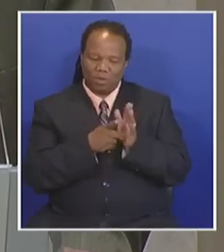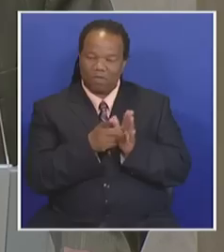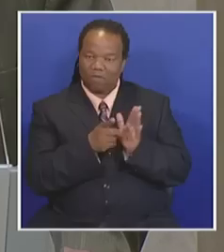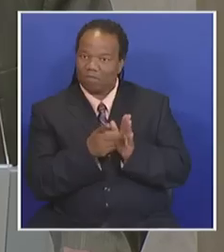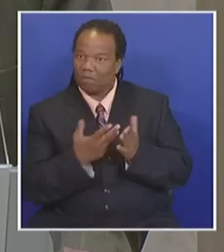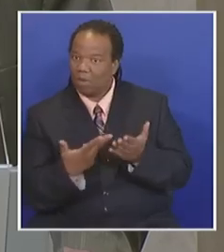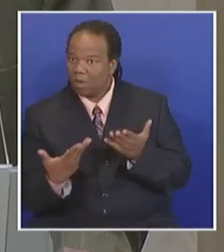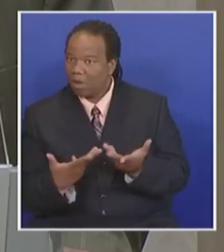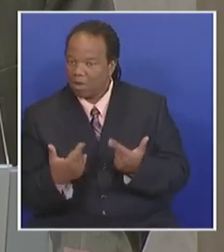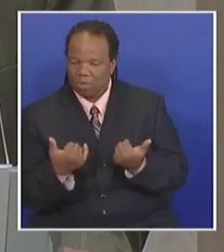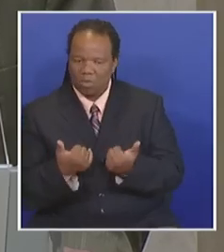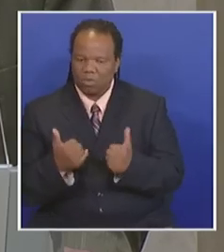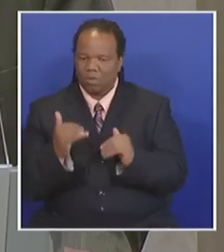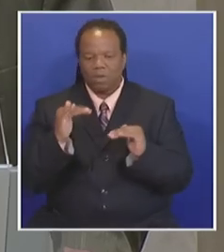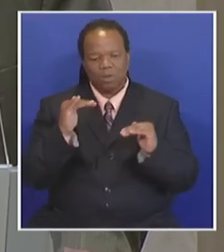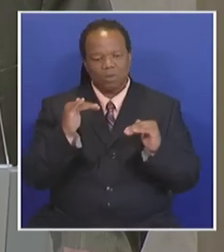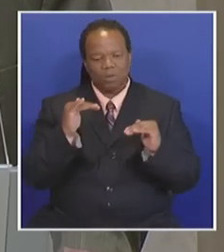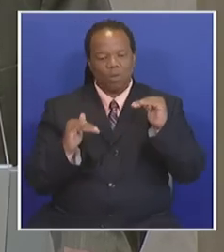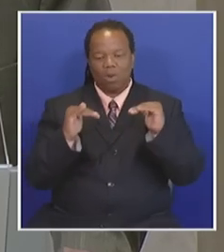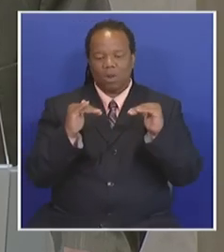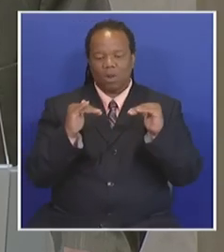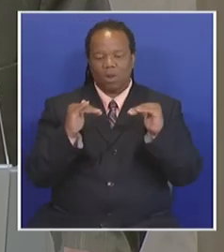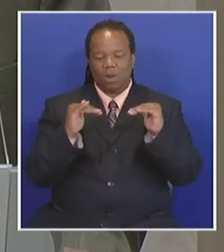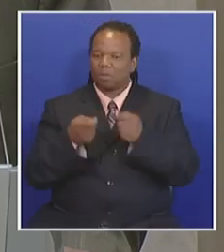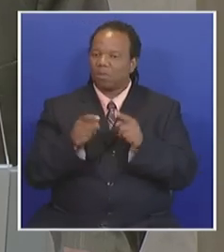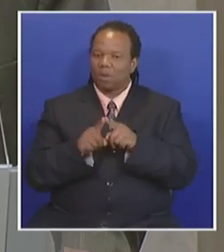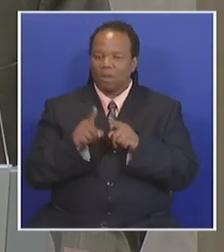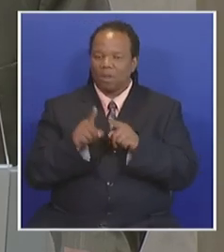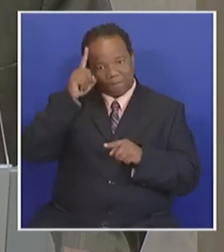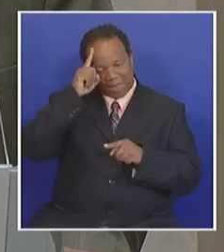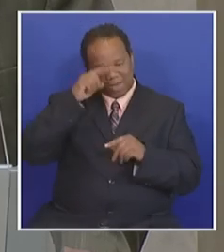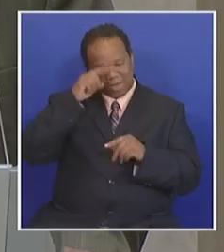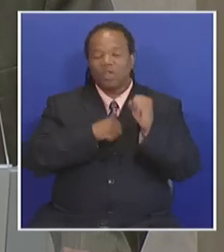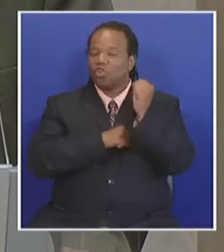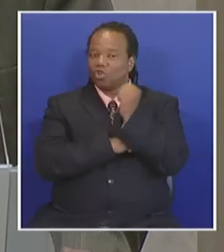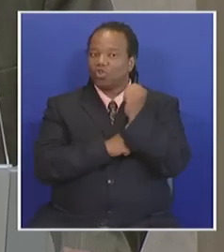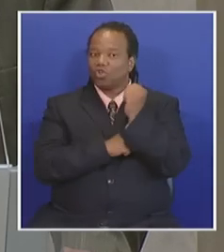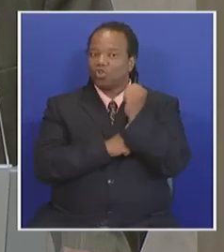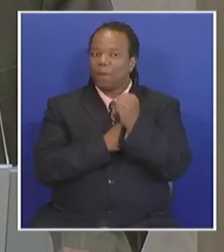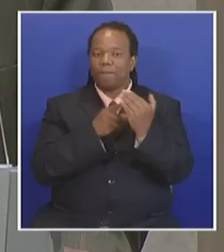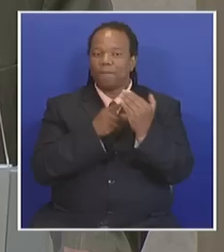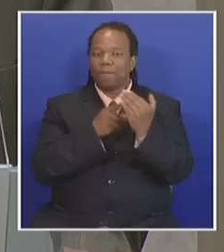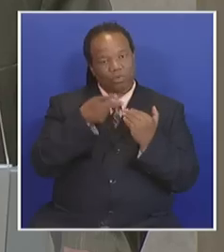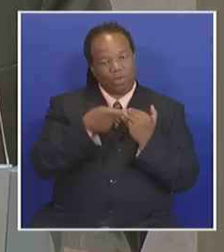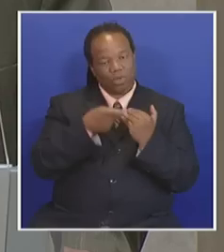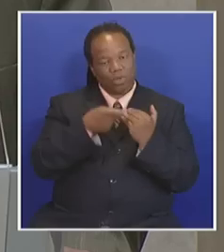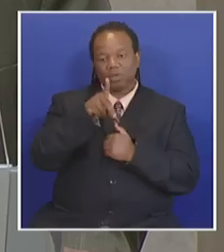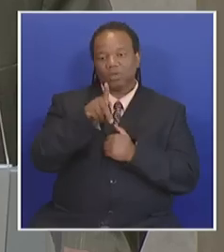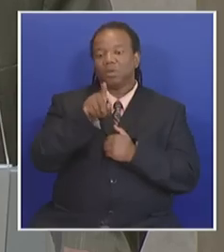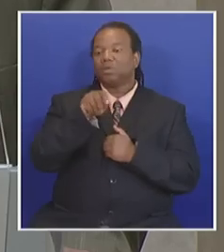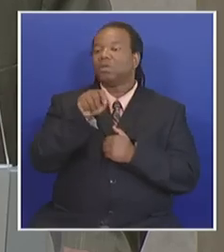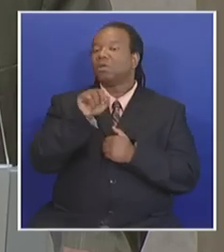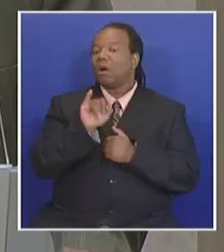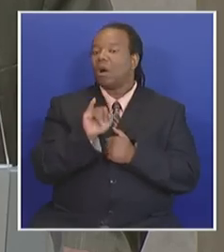inequalities in the economy. The Black Industrialist Project, driven by the Department of Trade and Industry, is but